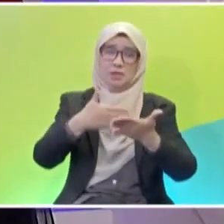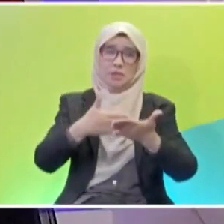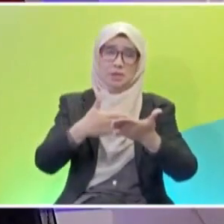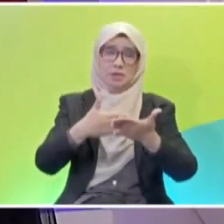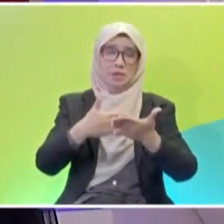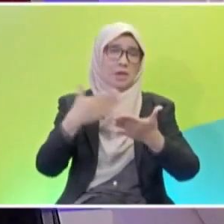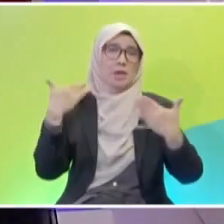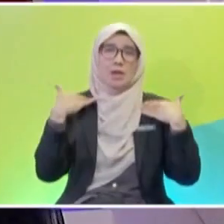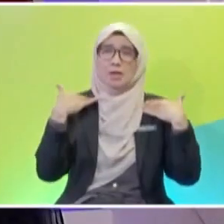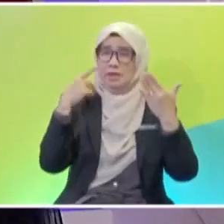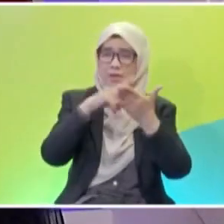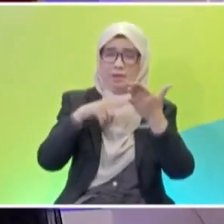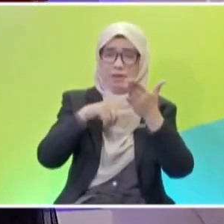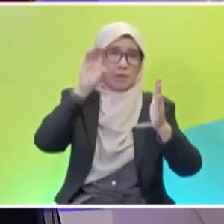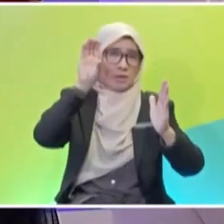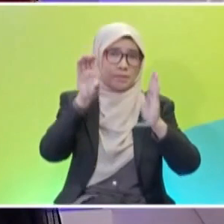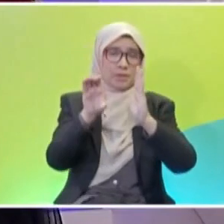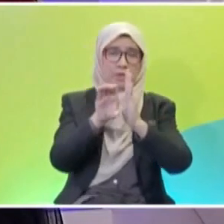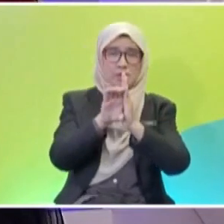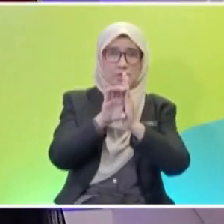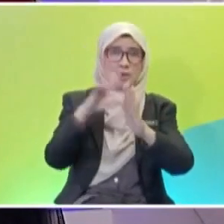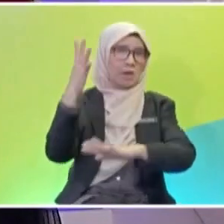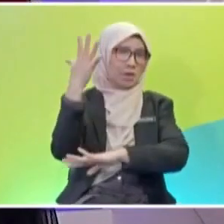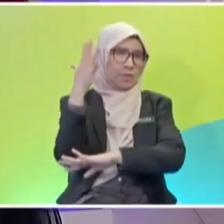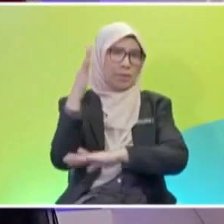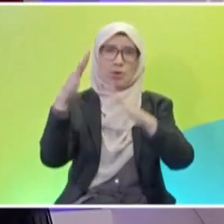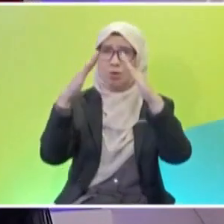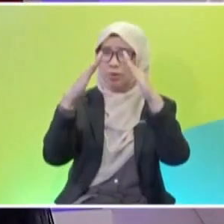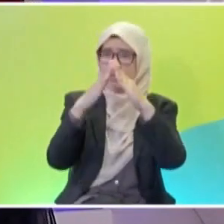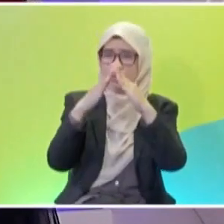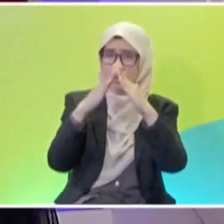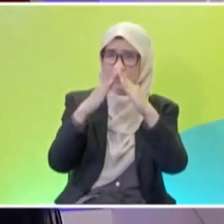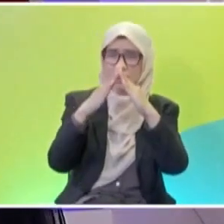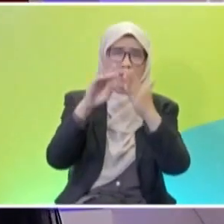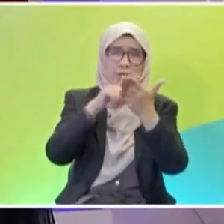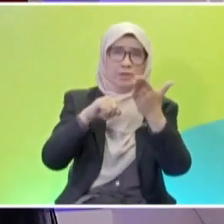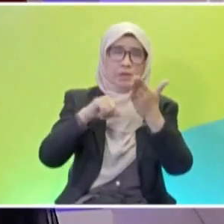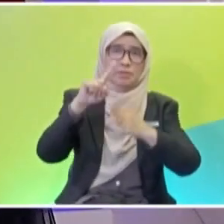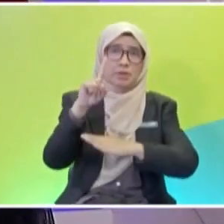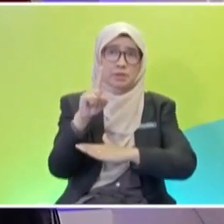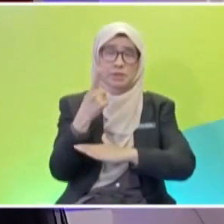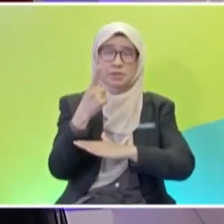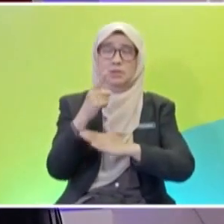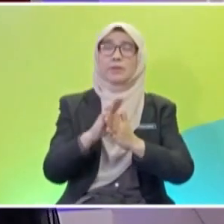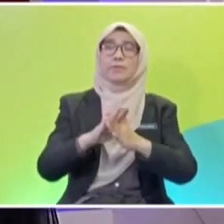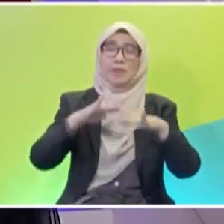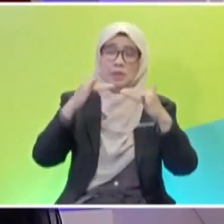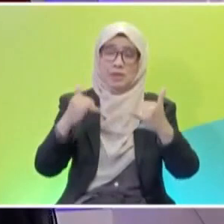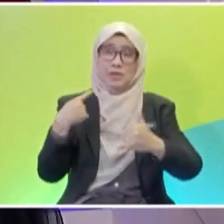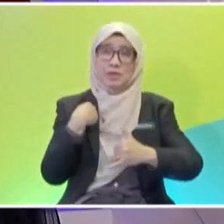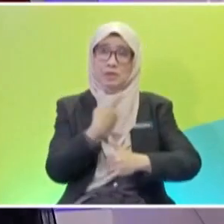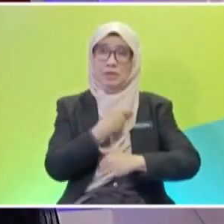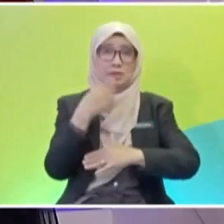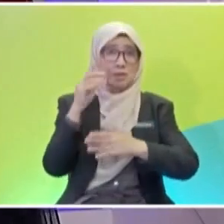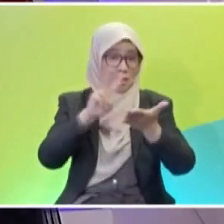or even a simple house, right? right? So, in this particular text that we're going to read, mm-hmm. Pupils are going to